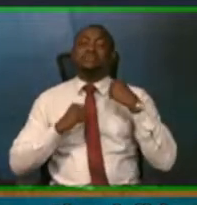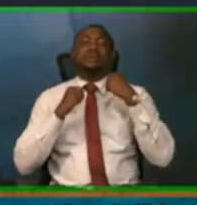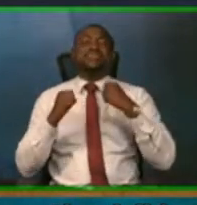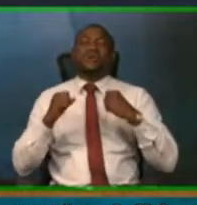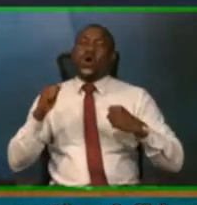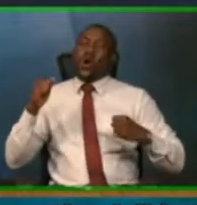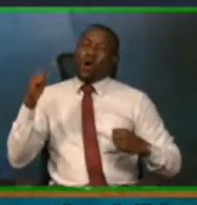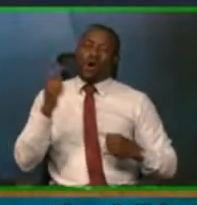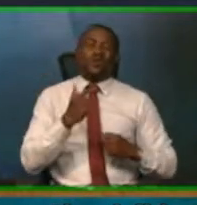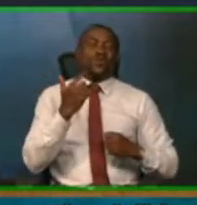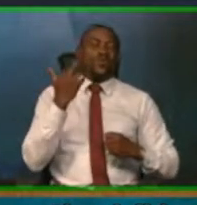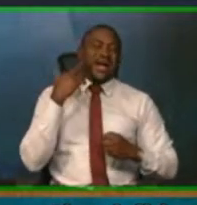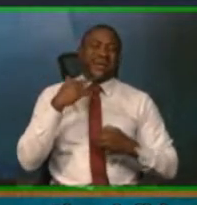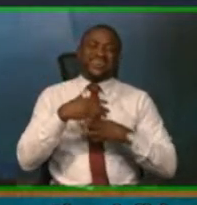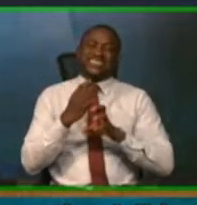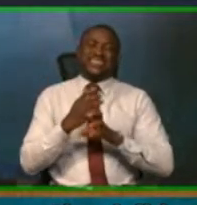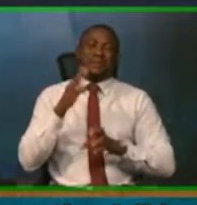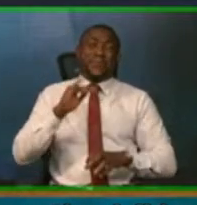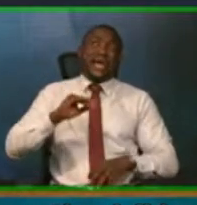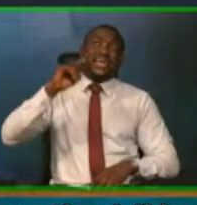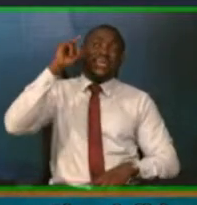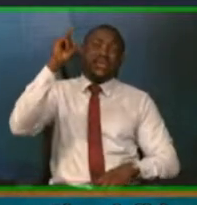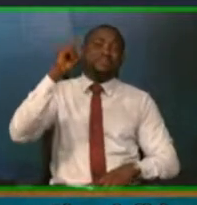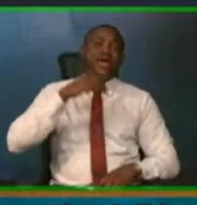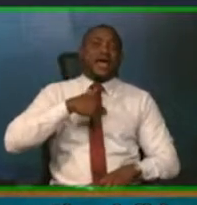by him and for him.